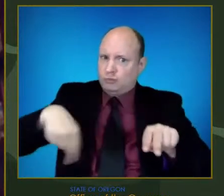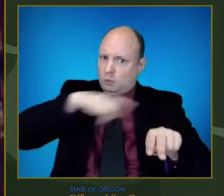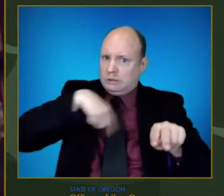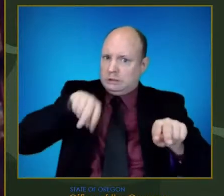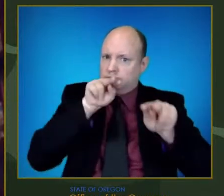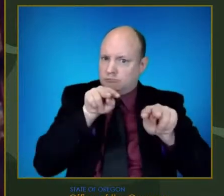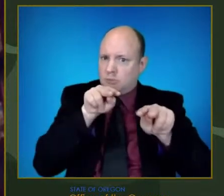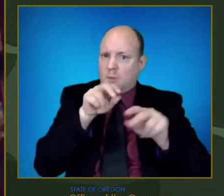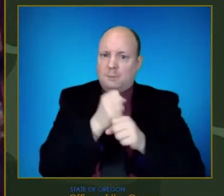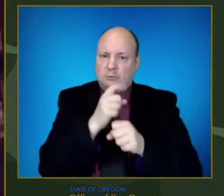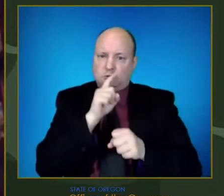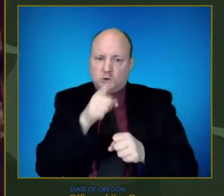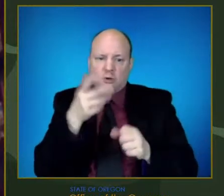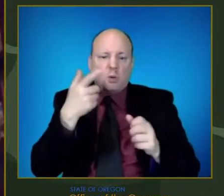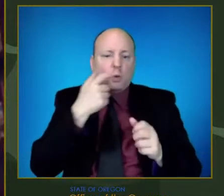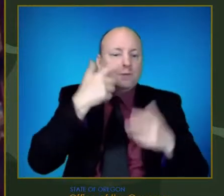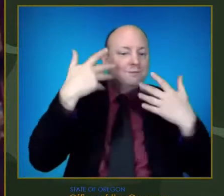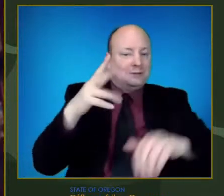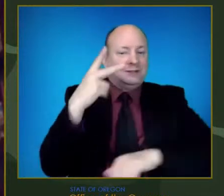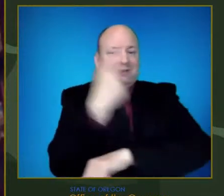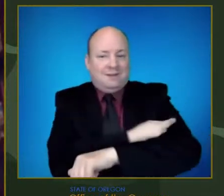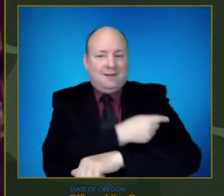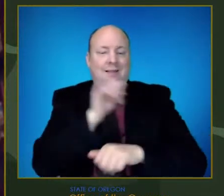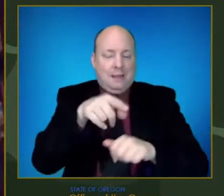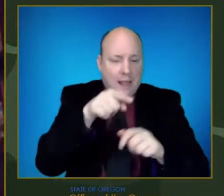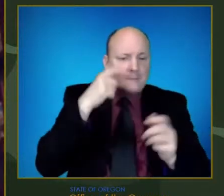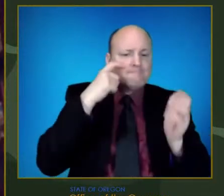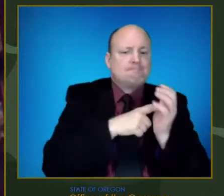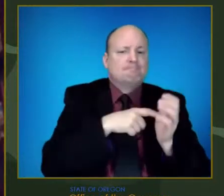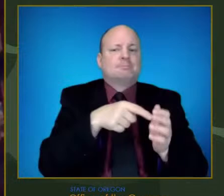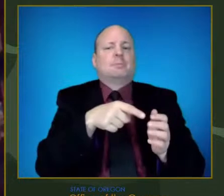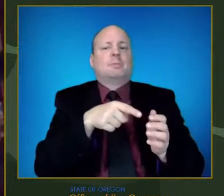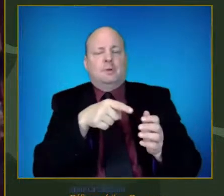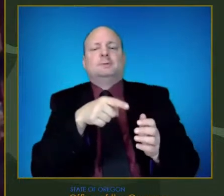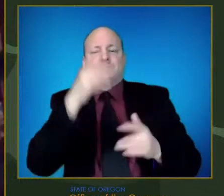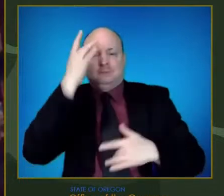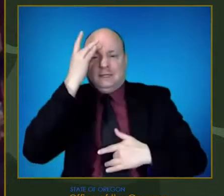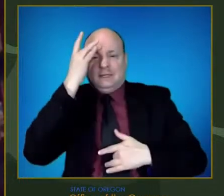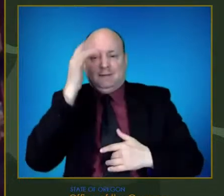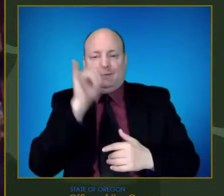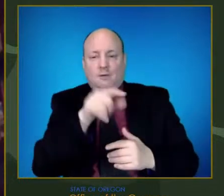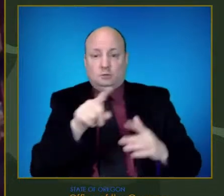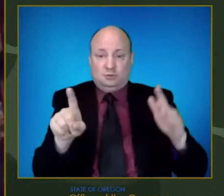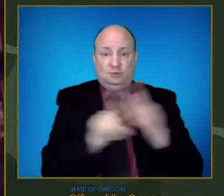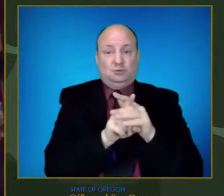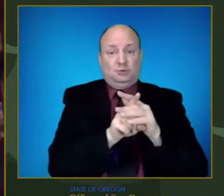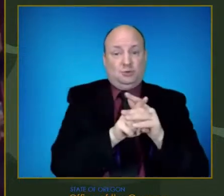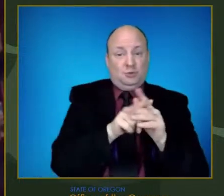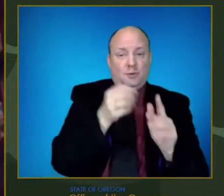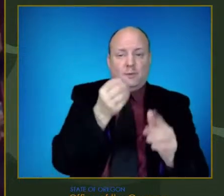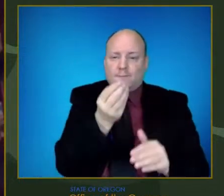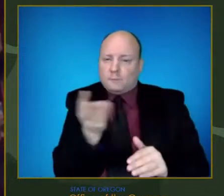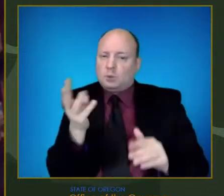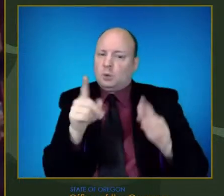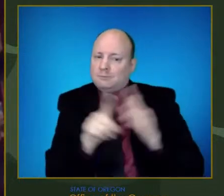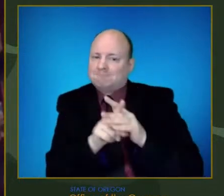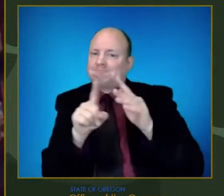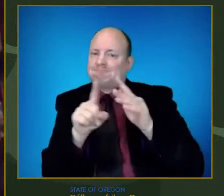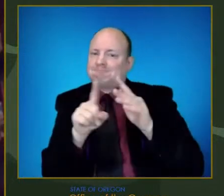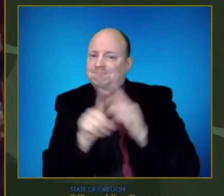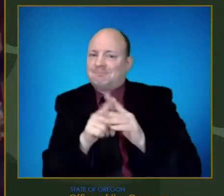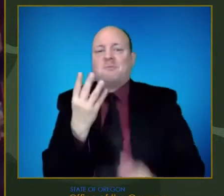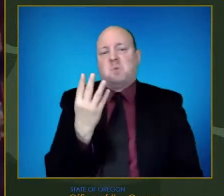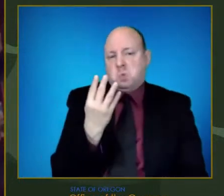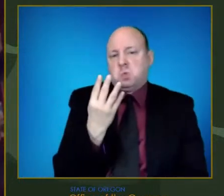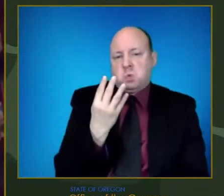last dose. When we initially started getting breakthrough cases, we reported those initial 4 cases. But in order to